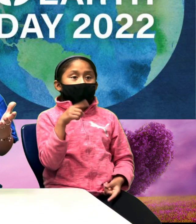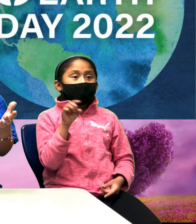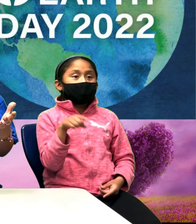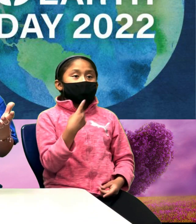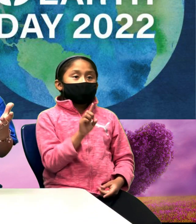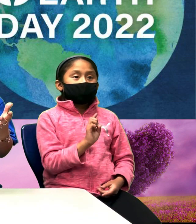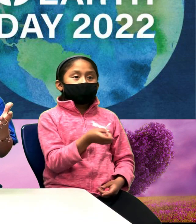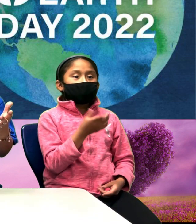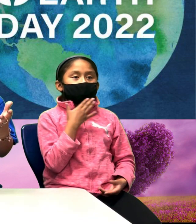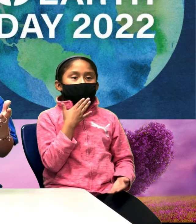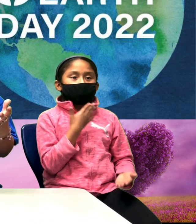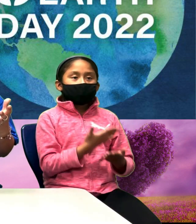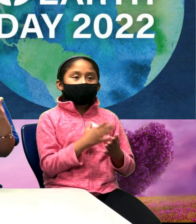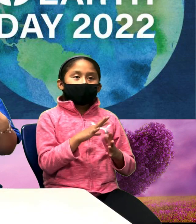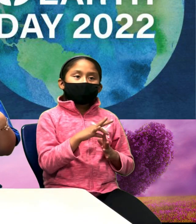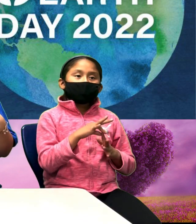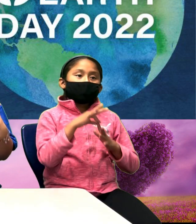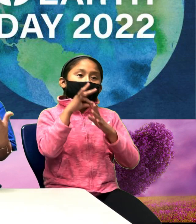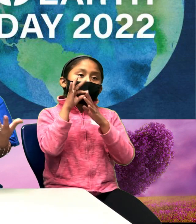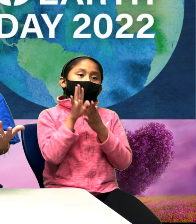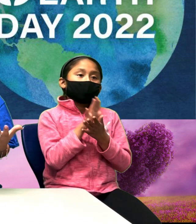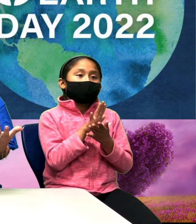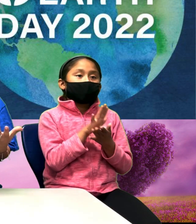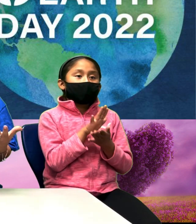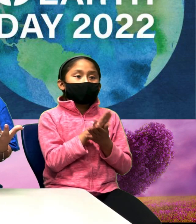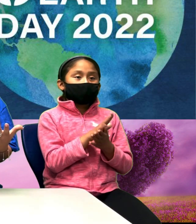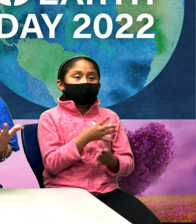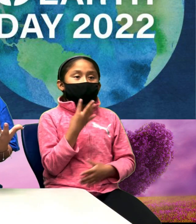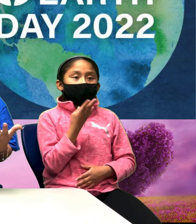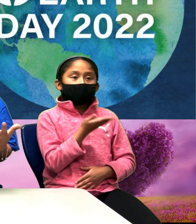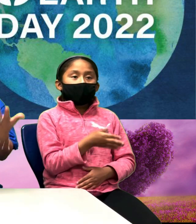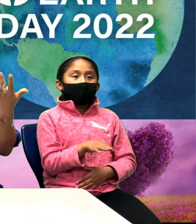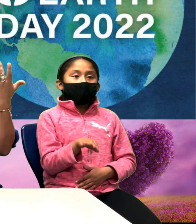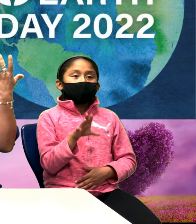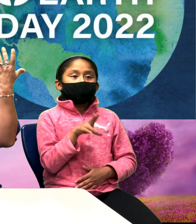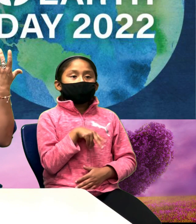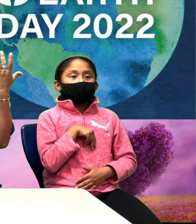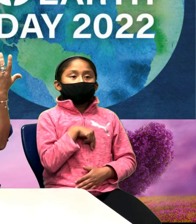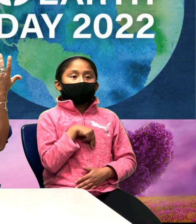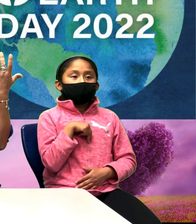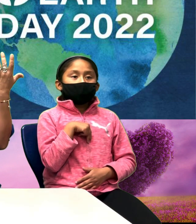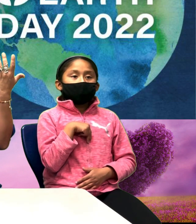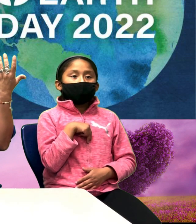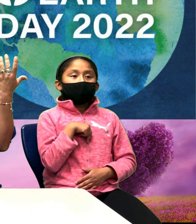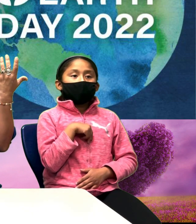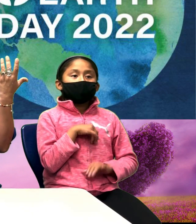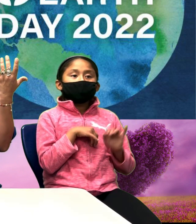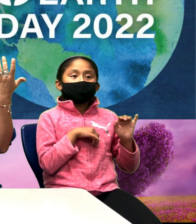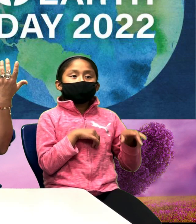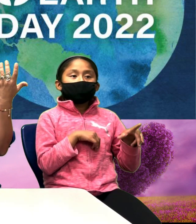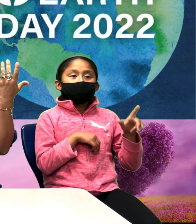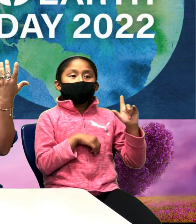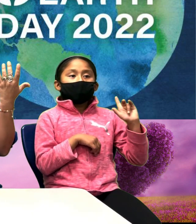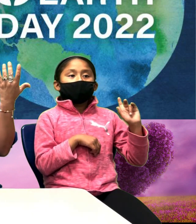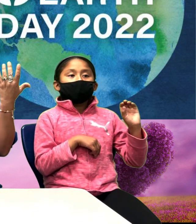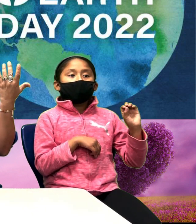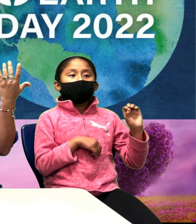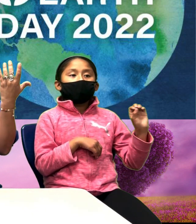special schools. There's the Blue Ribbon Award that Los Coyotes earned this